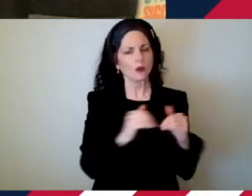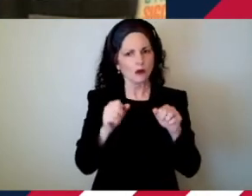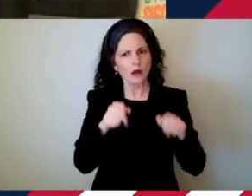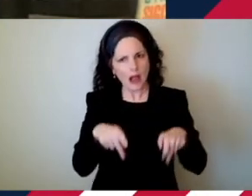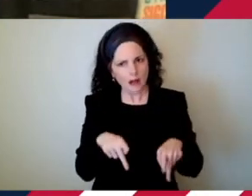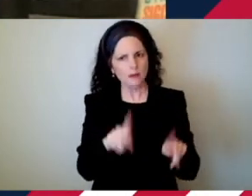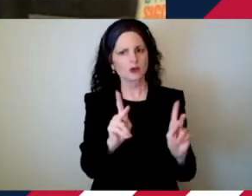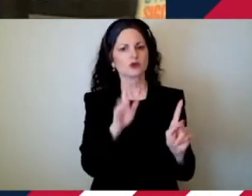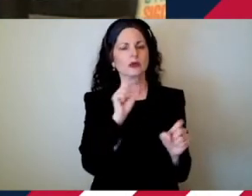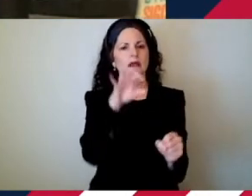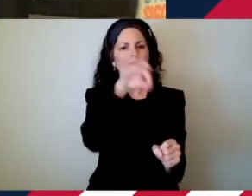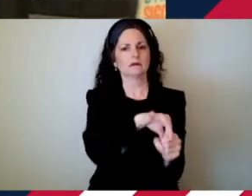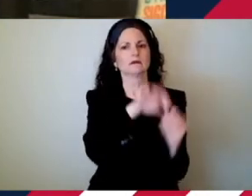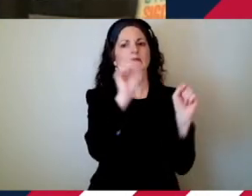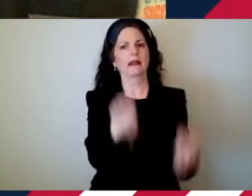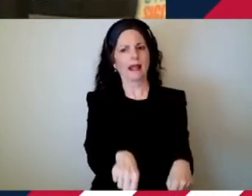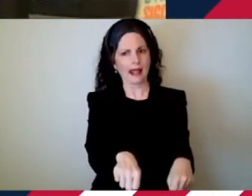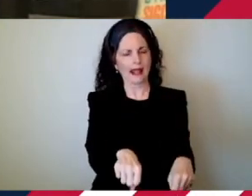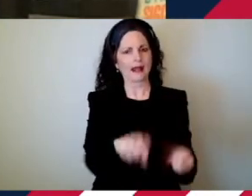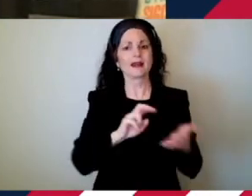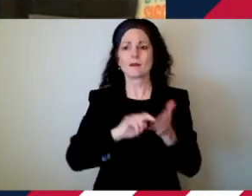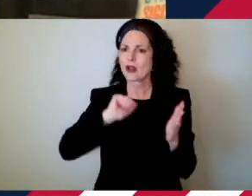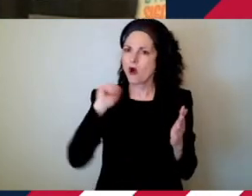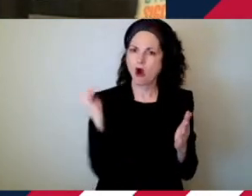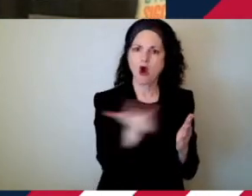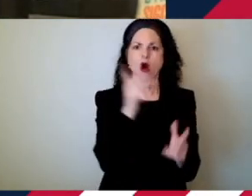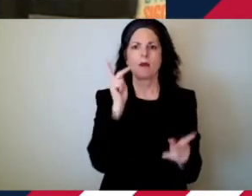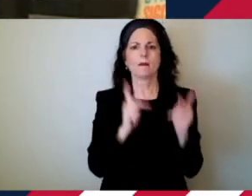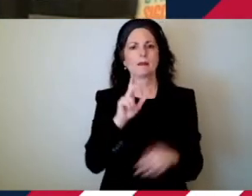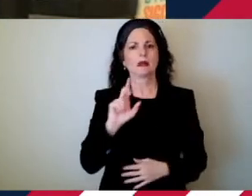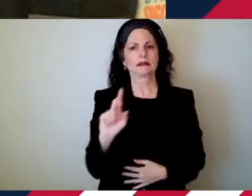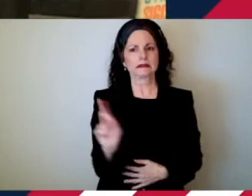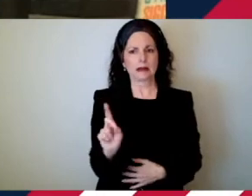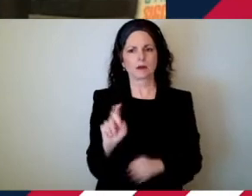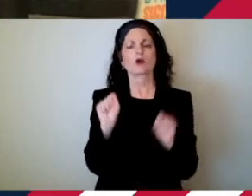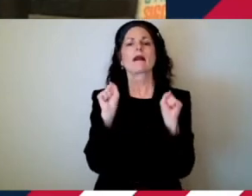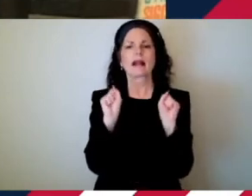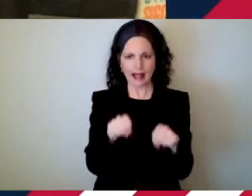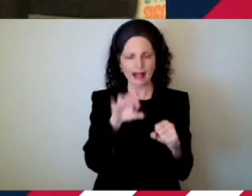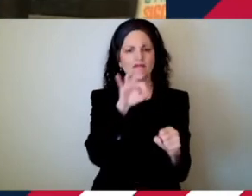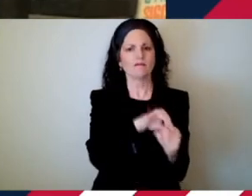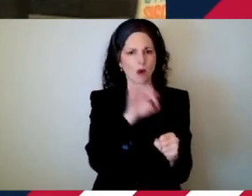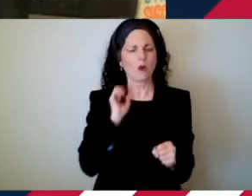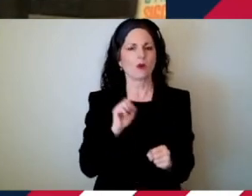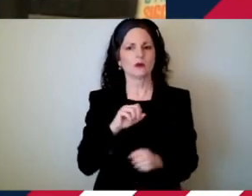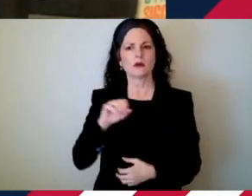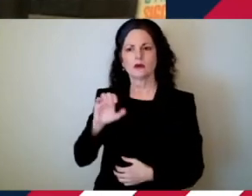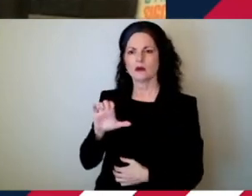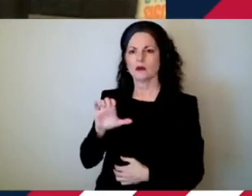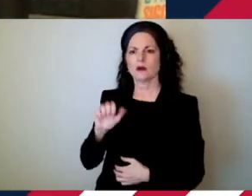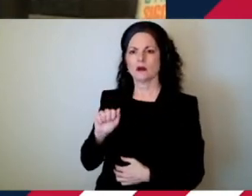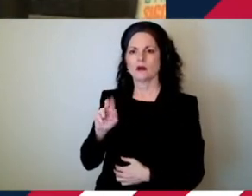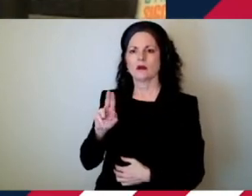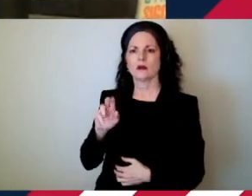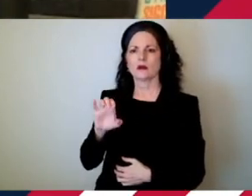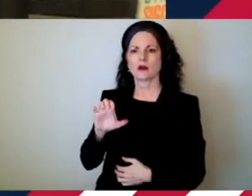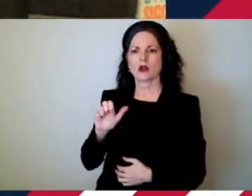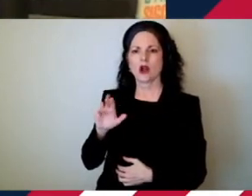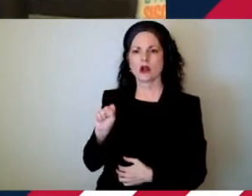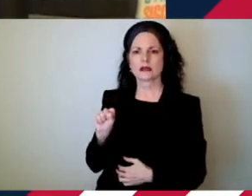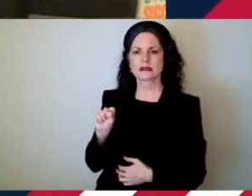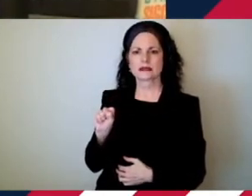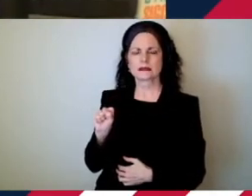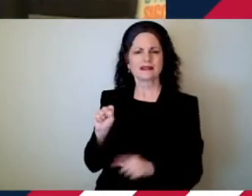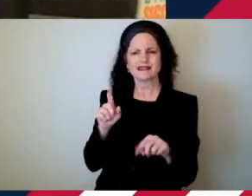participation in good faith by all voters who are Democrats. Caucuses simply cannot fulfill this promise. Caucus rules